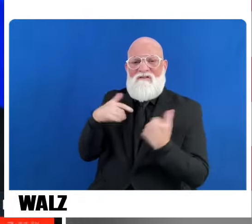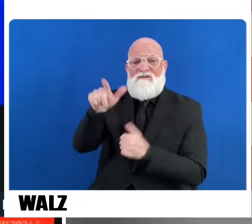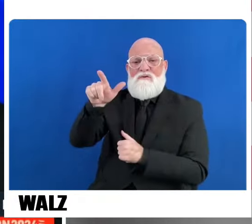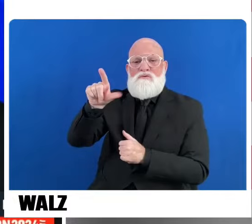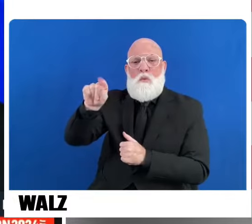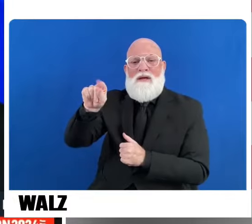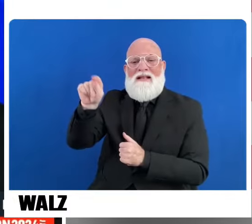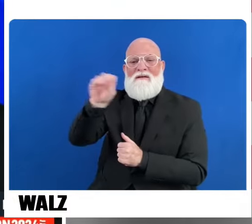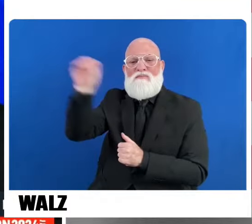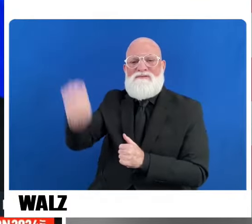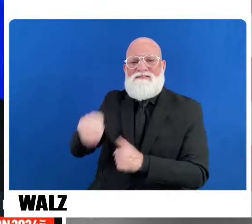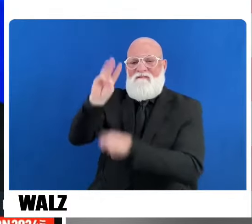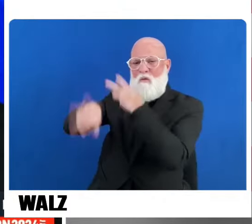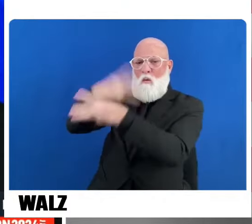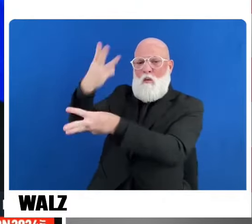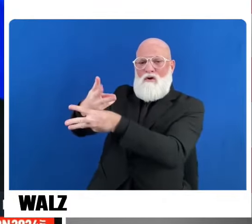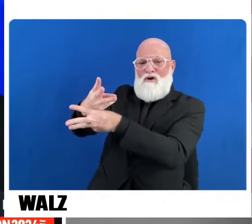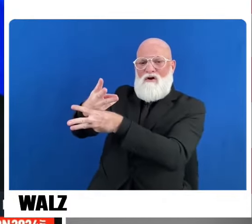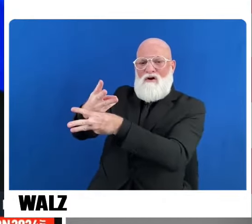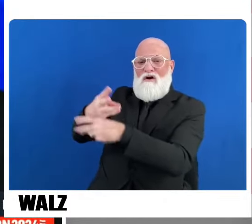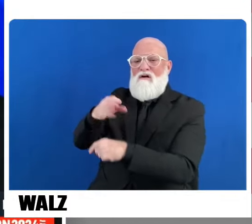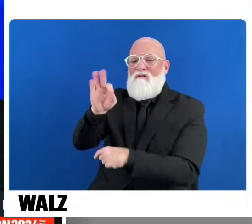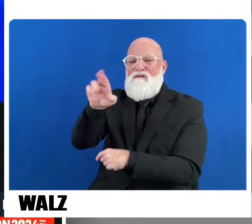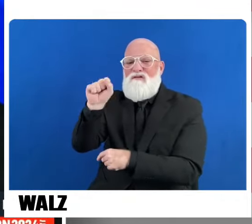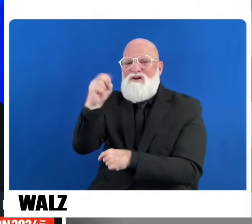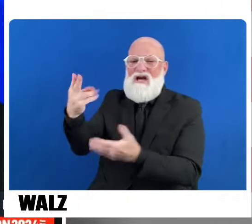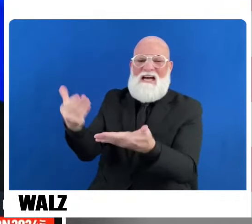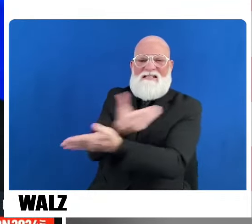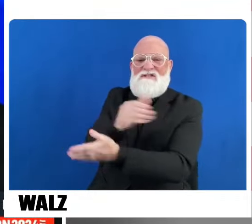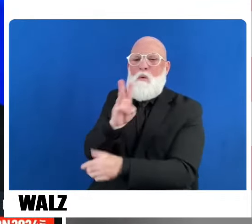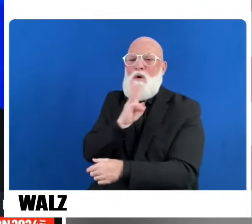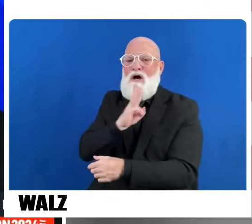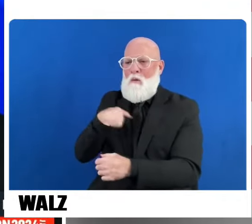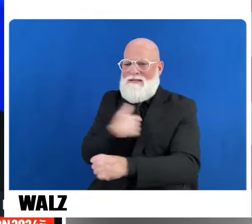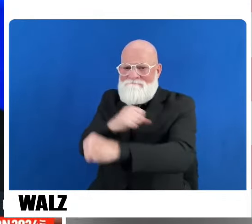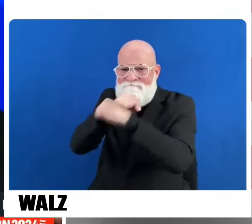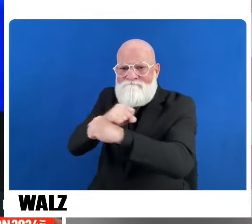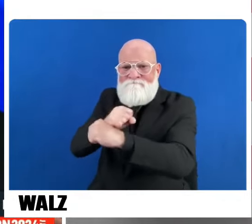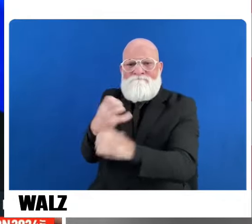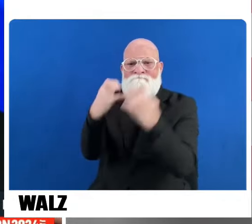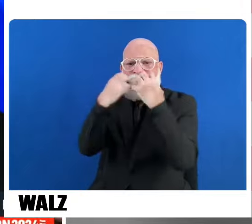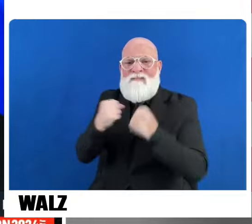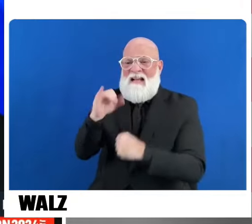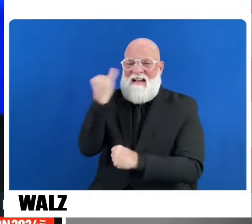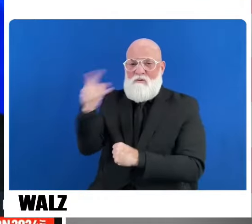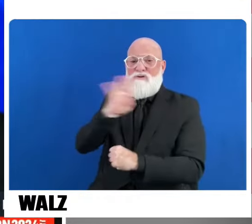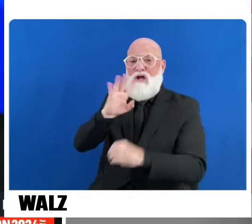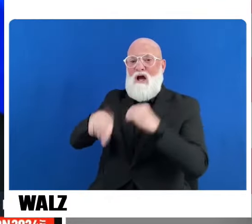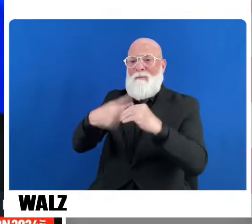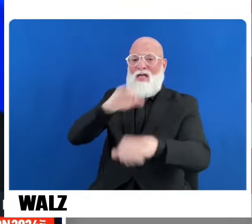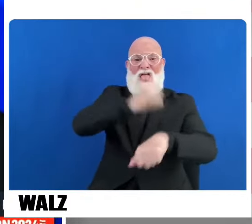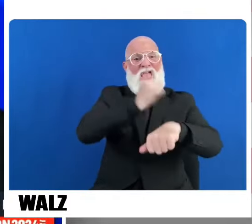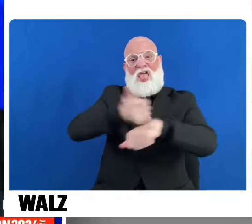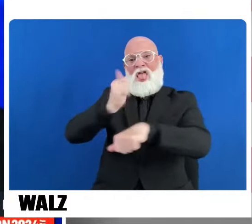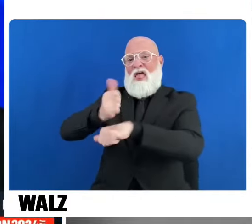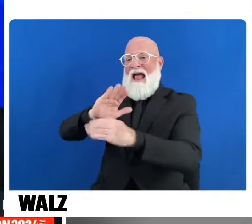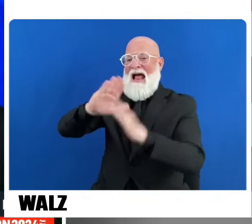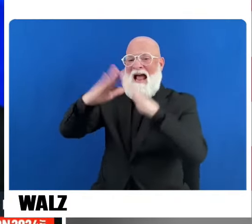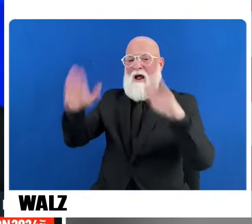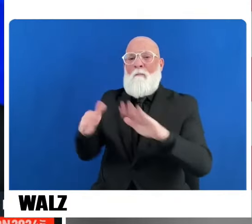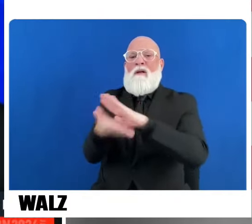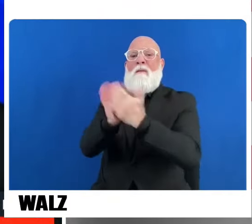for a reason. They belong to all of us. But again, this is when you view housing and you view these things as commodities. Like, there's a chance to make money here.